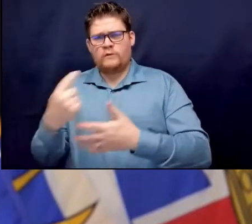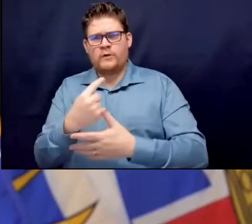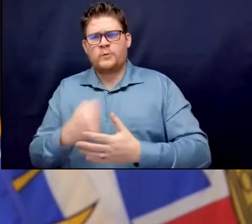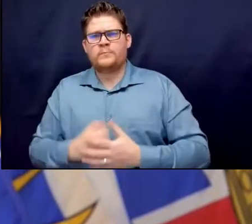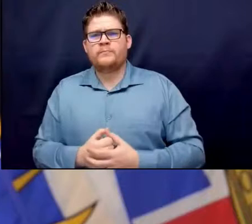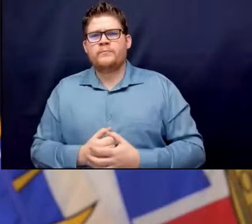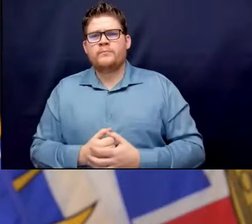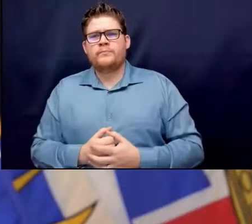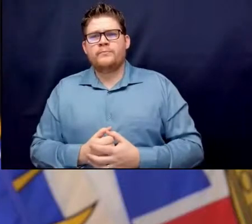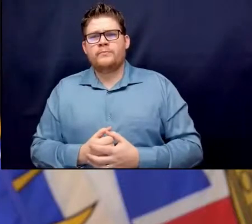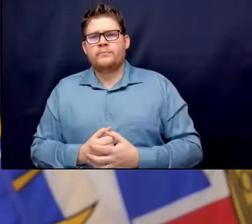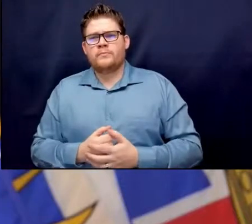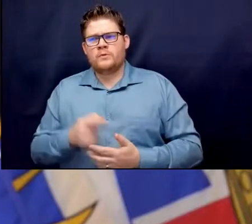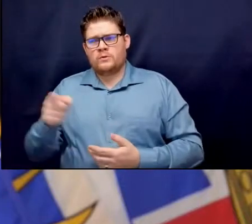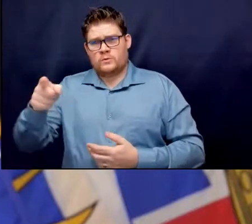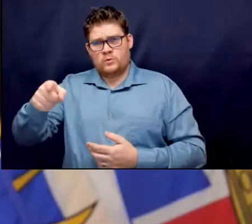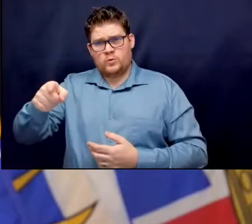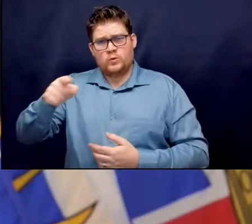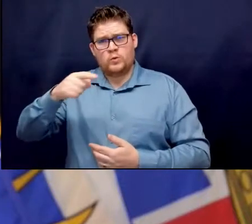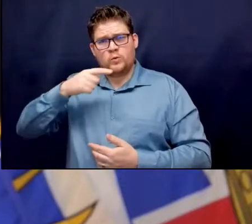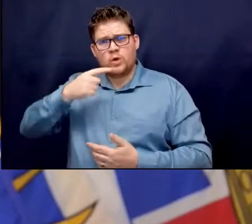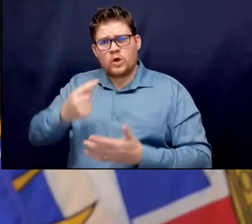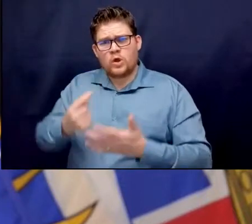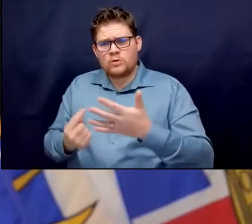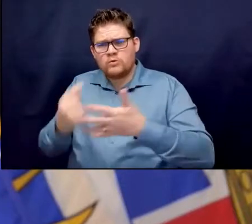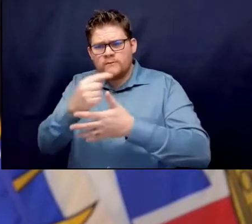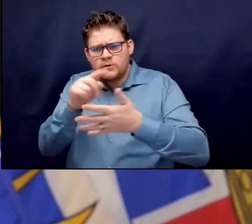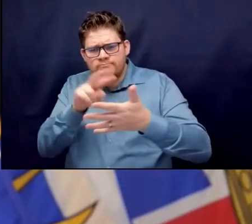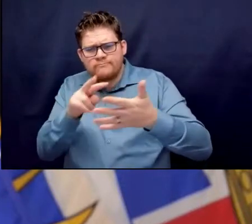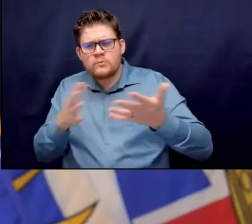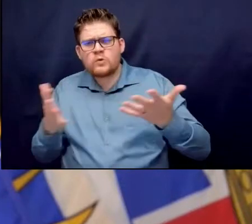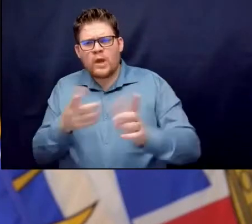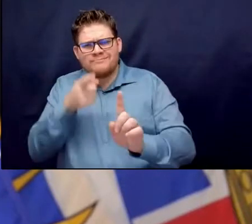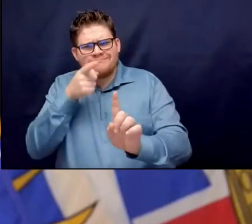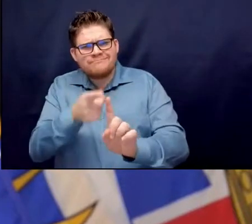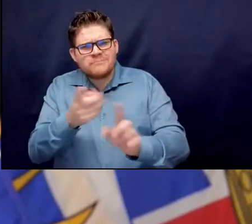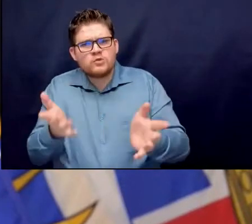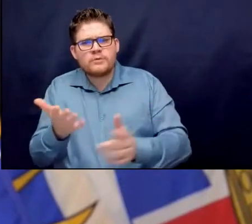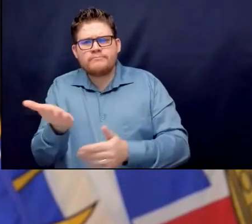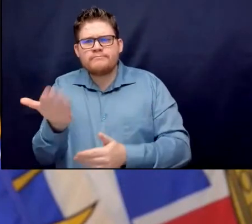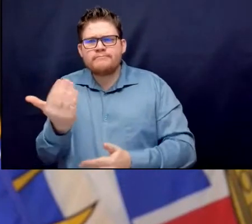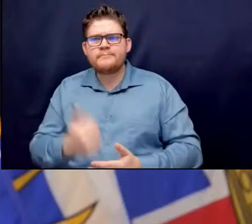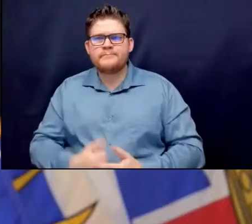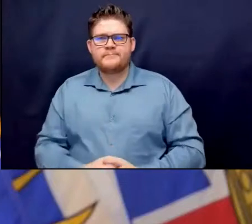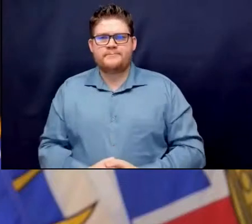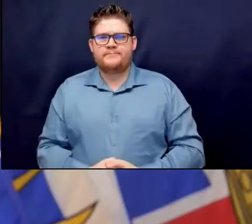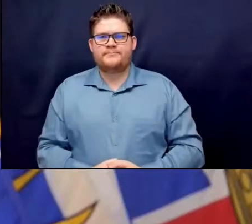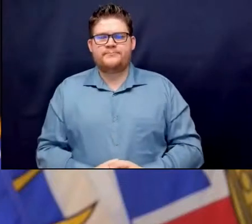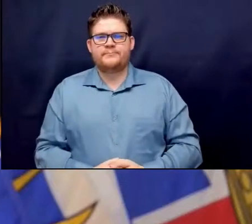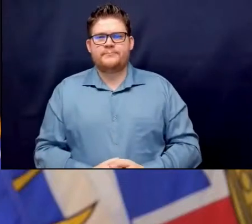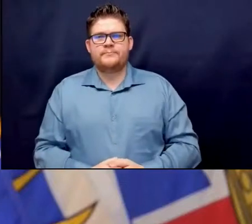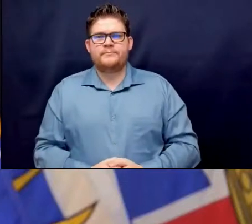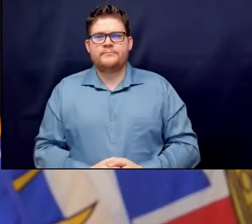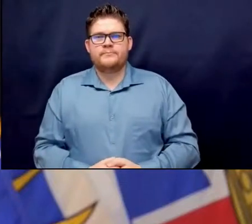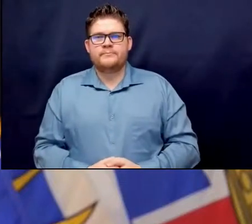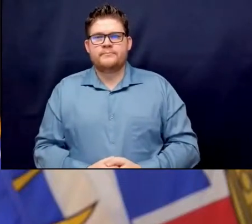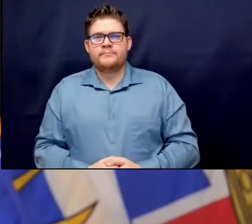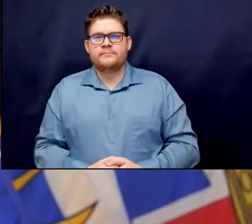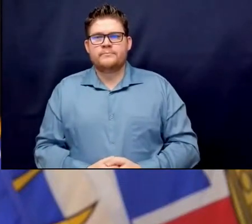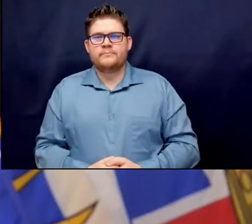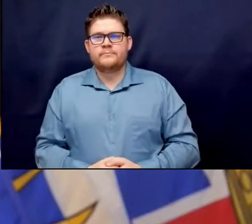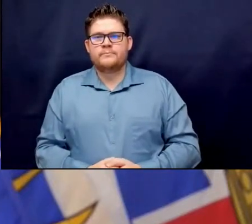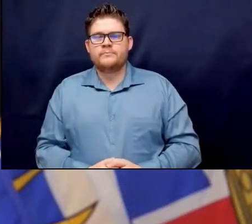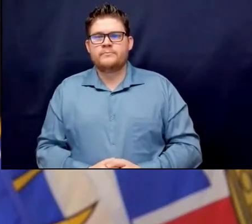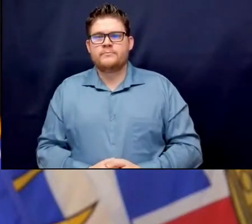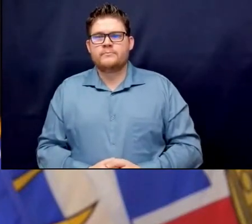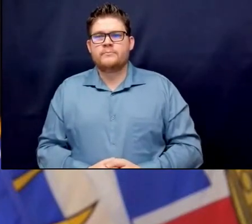you know, lift or reduce the restrictions on Tuesday? Yeah, so those are ongoing discussions that we're having around the different aspects.